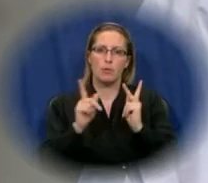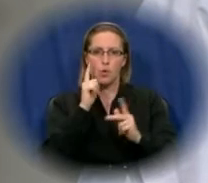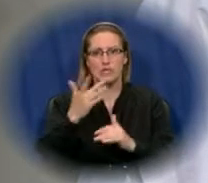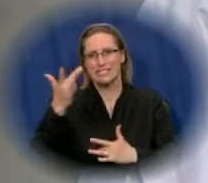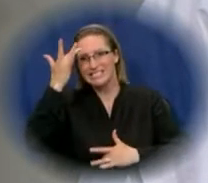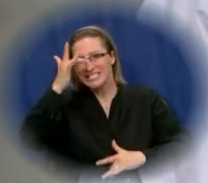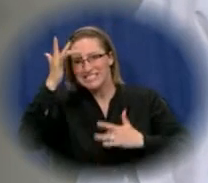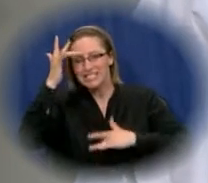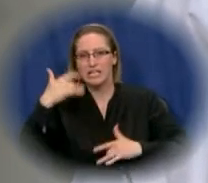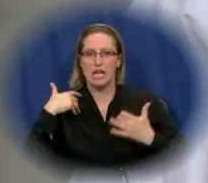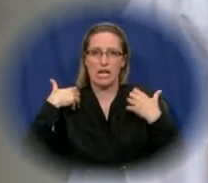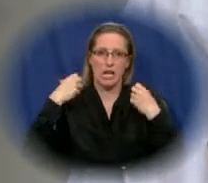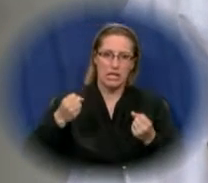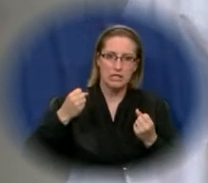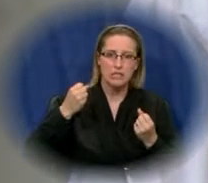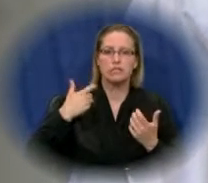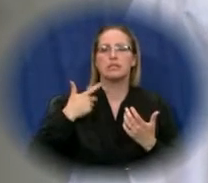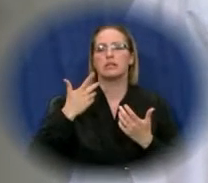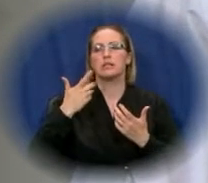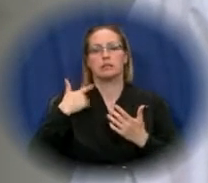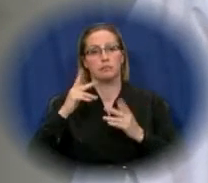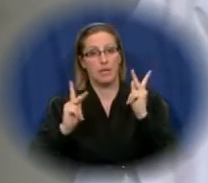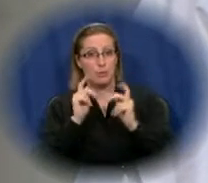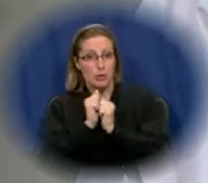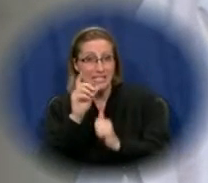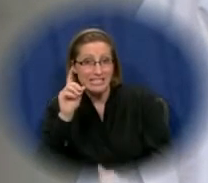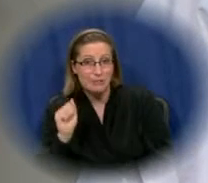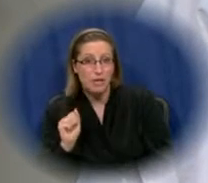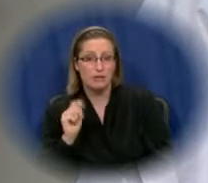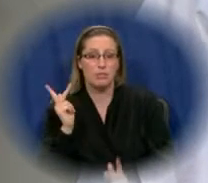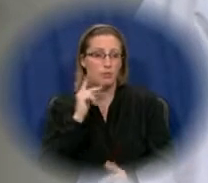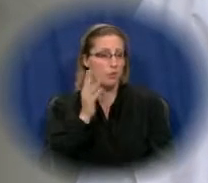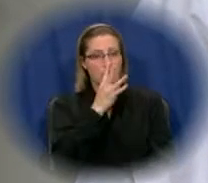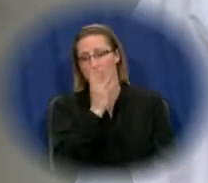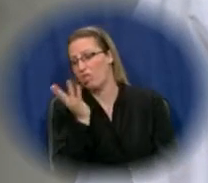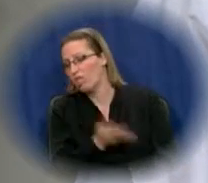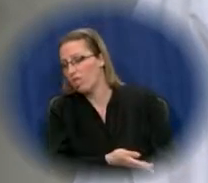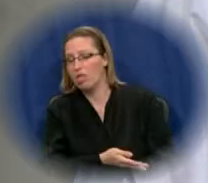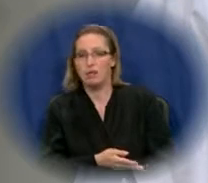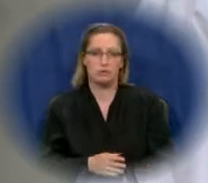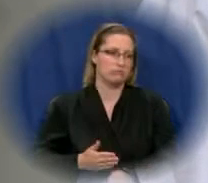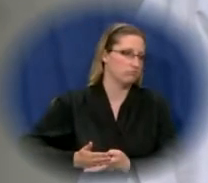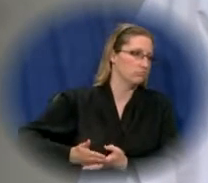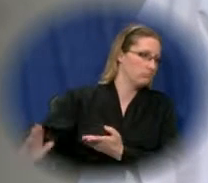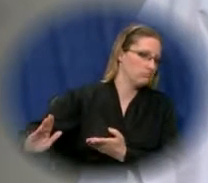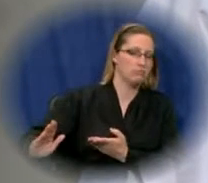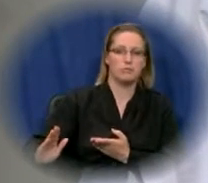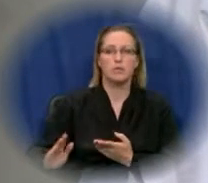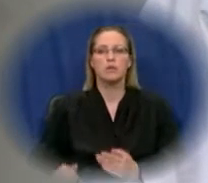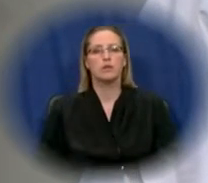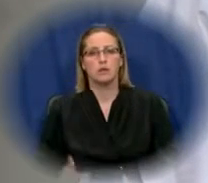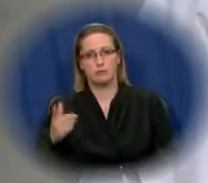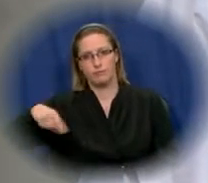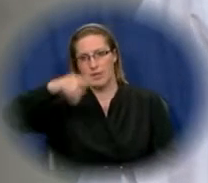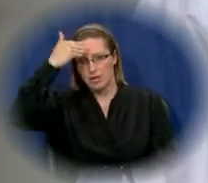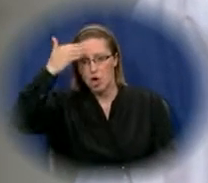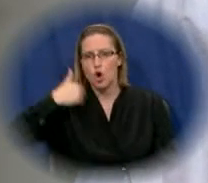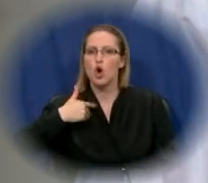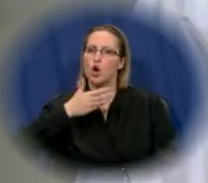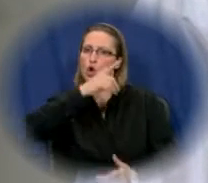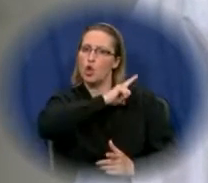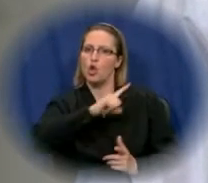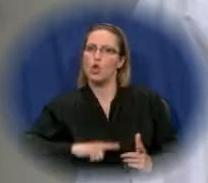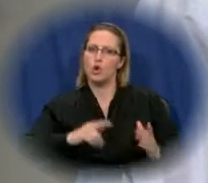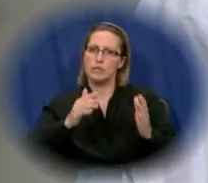elderly, persons with disabilities, the forgotten and the rejected, may they know the love of the Lord and the